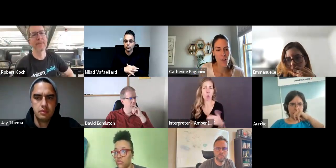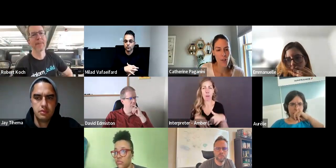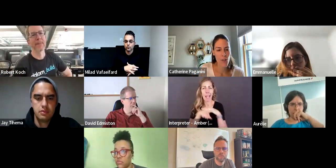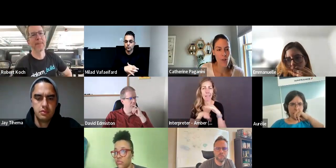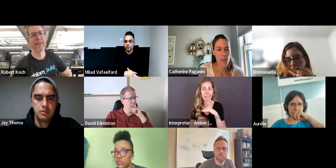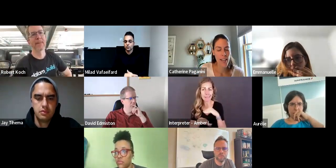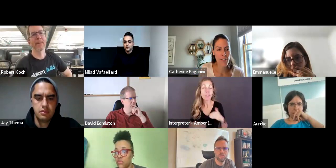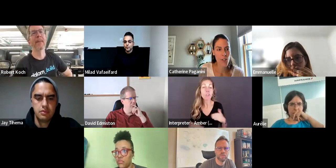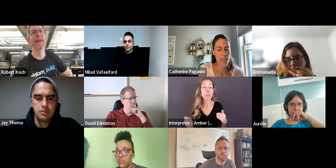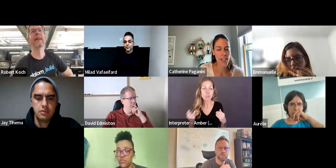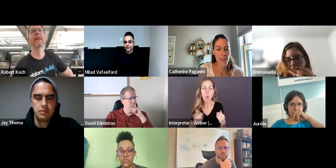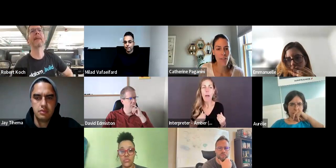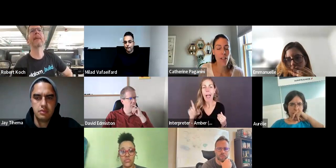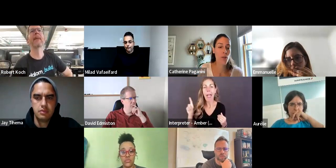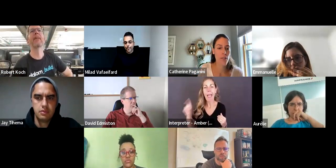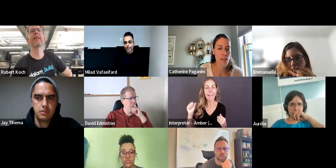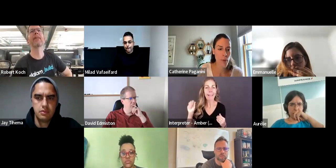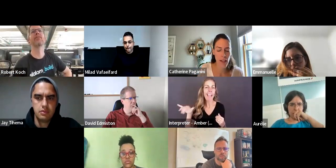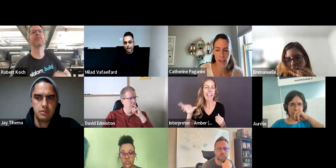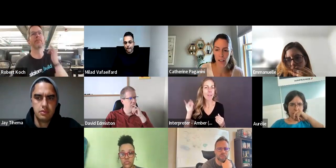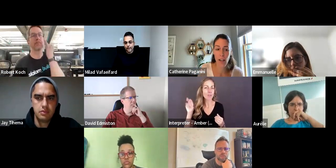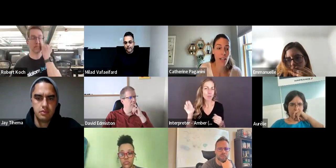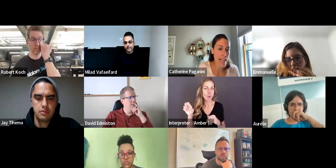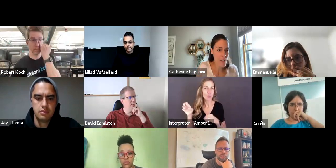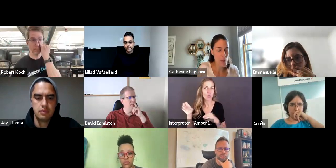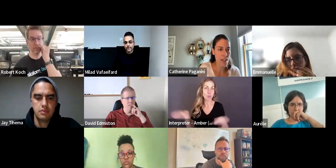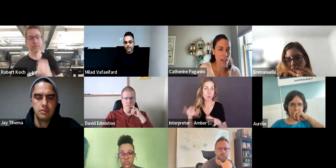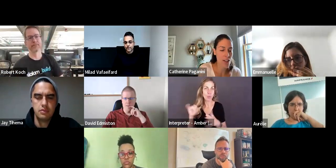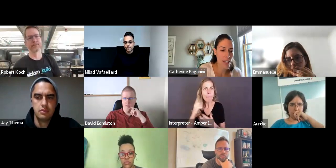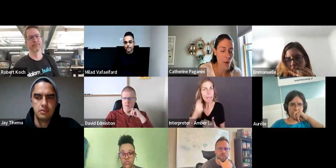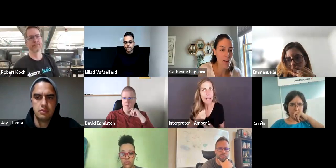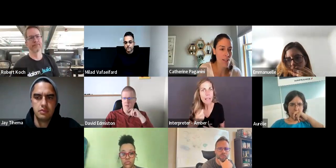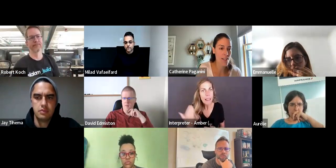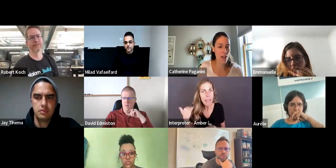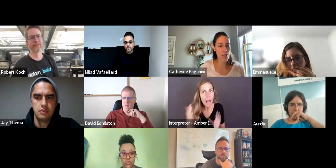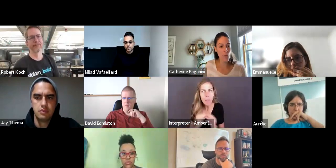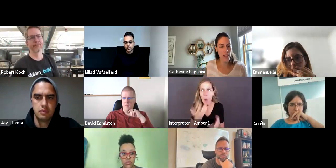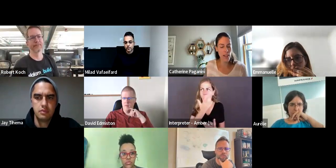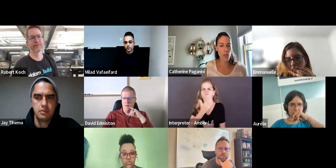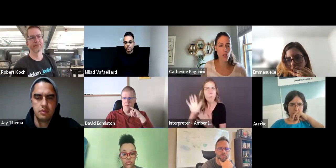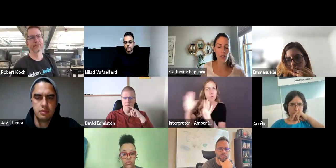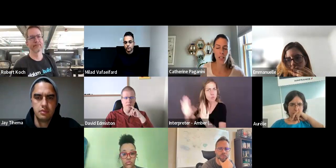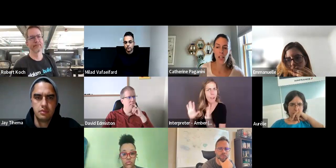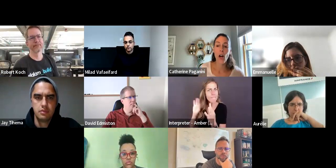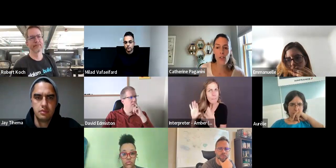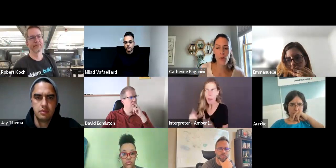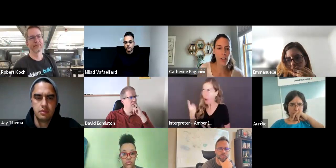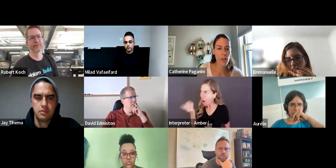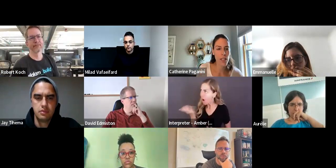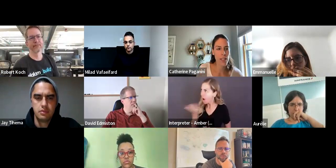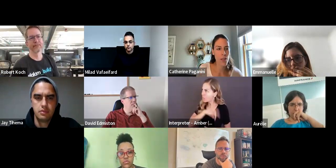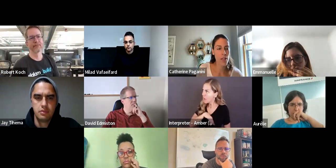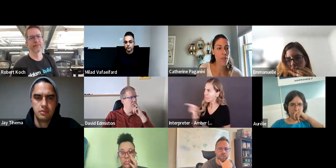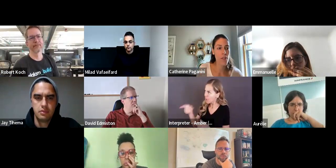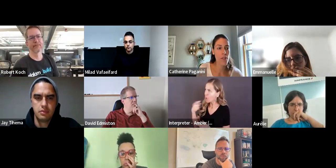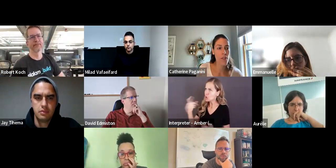of asked her to do that after she gave such great feedback in our last meeting. I thought like, wow, this is awesome. I think we should also